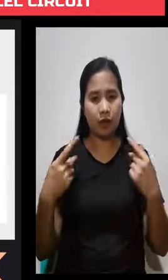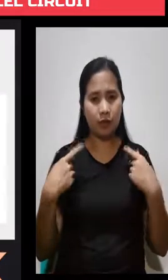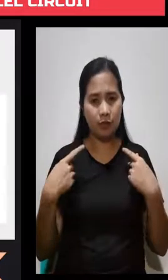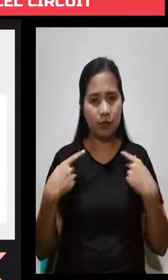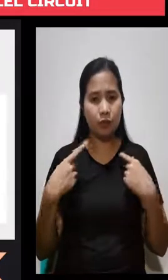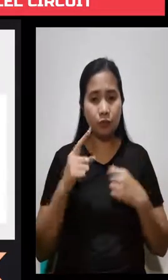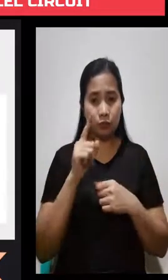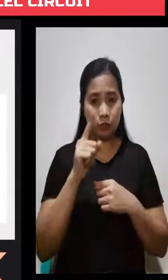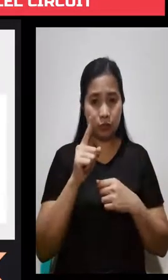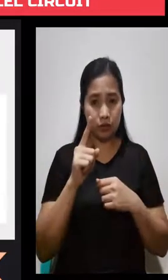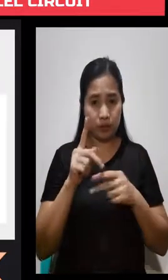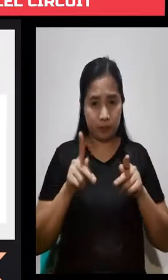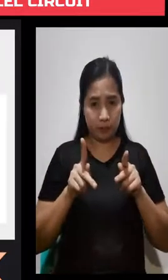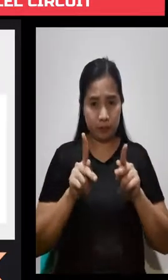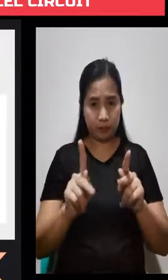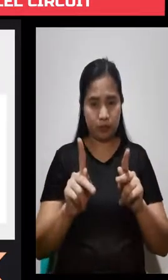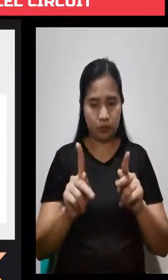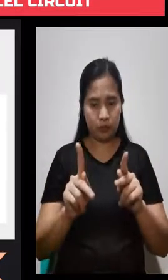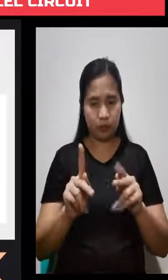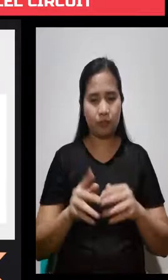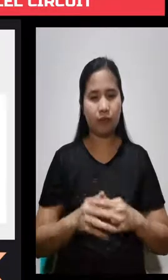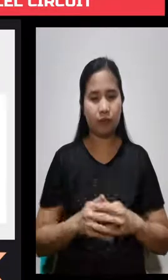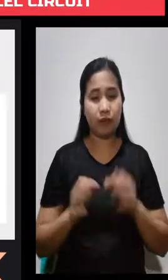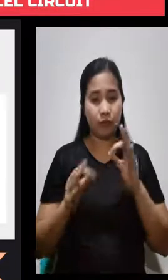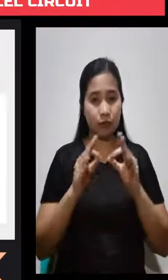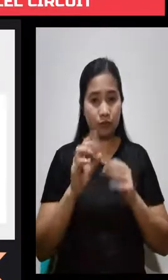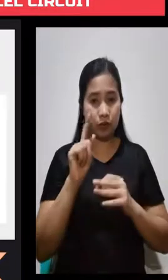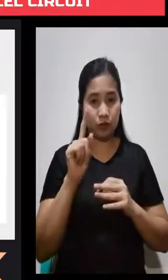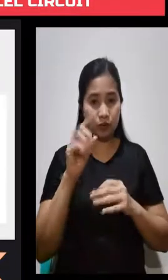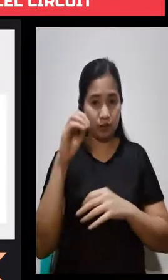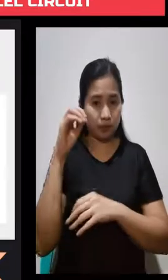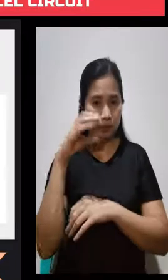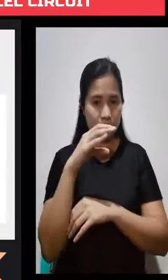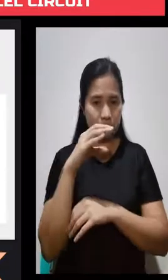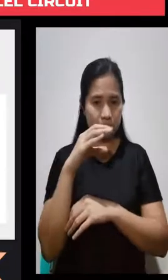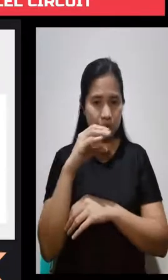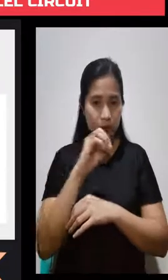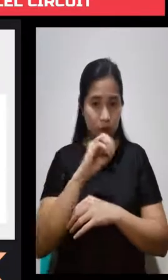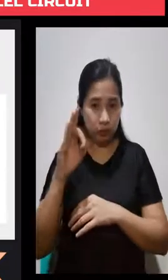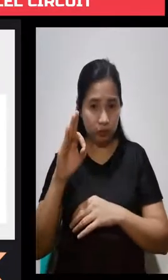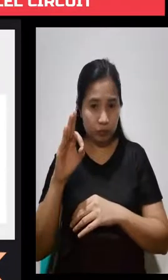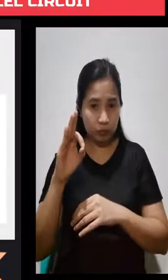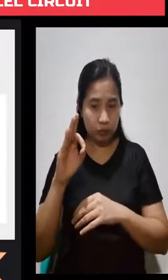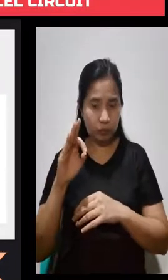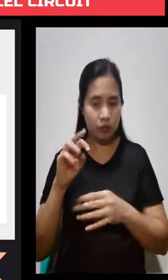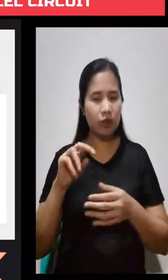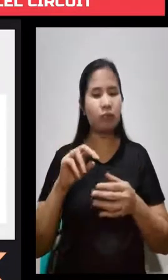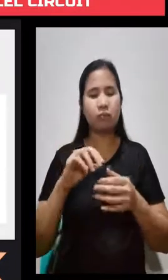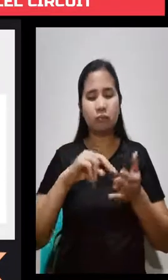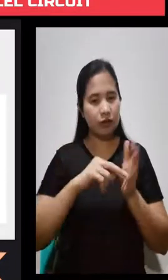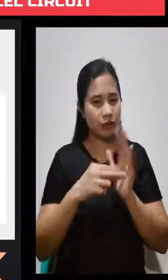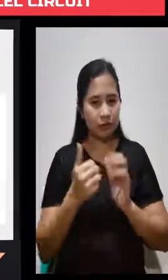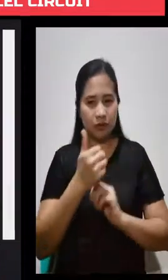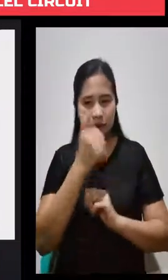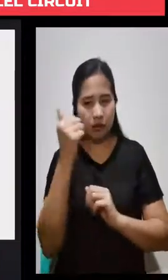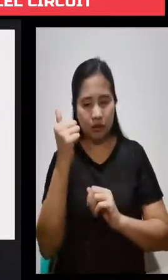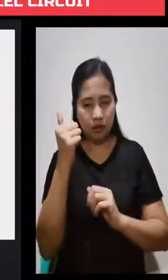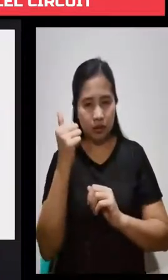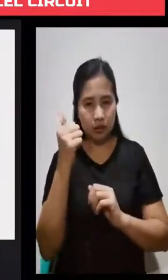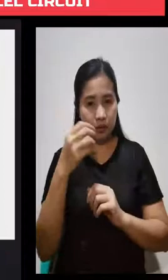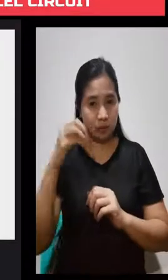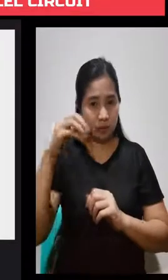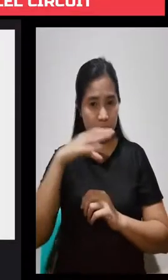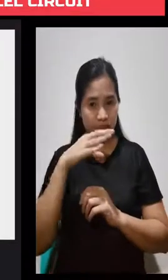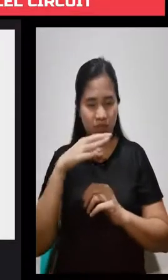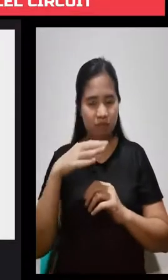is busted, the other bulb will not be able to light up.